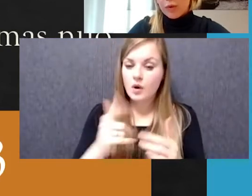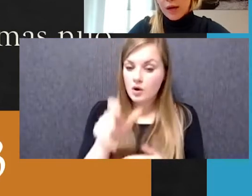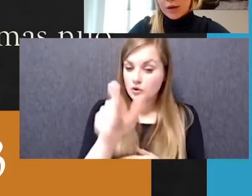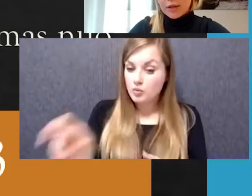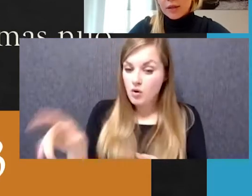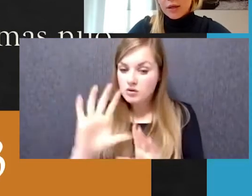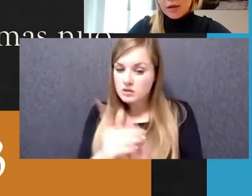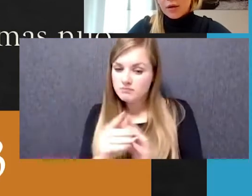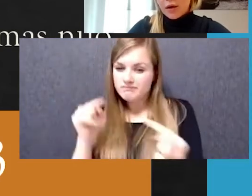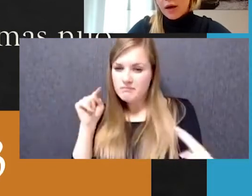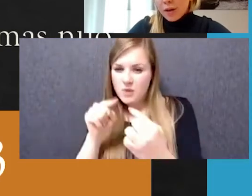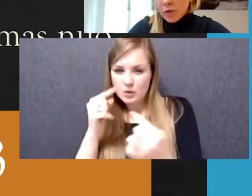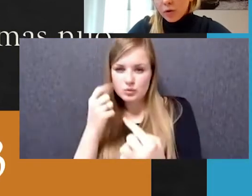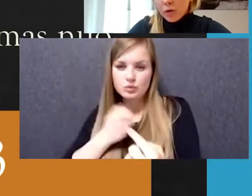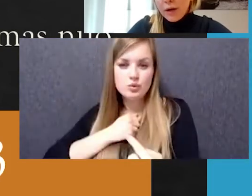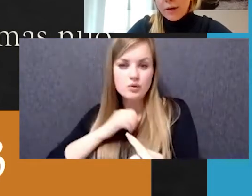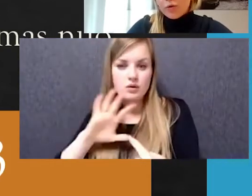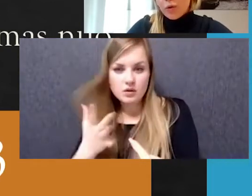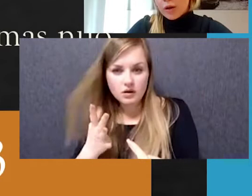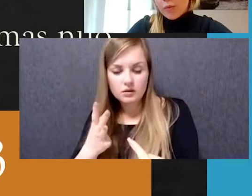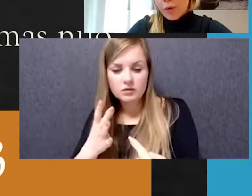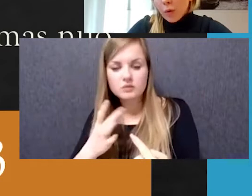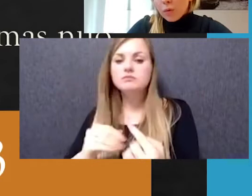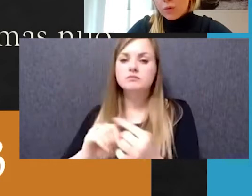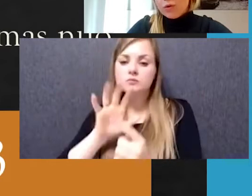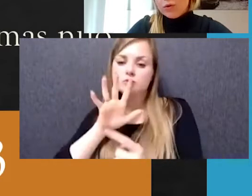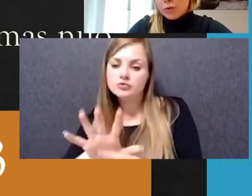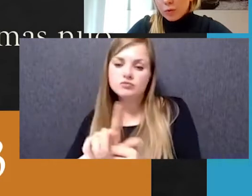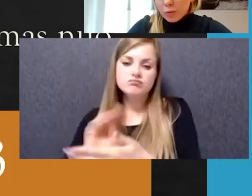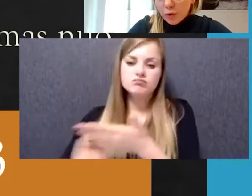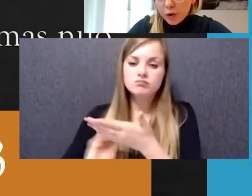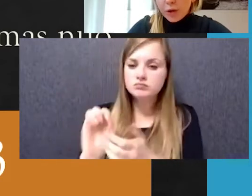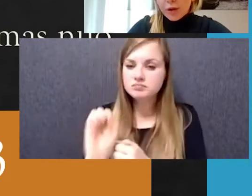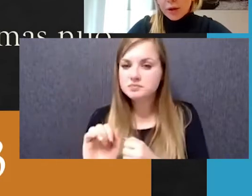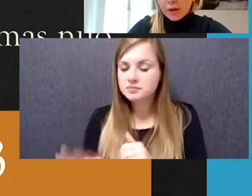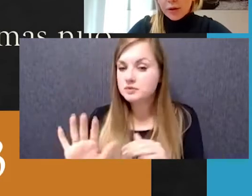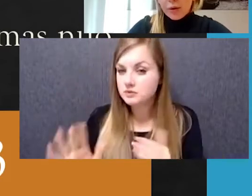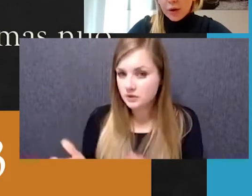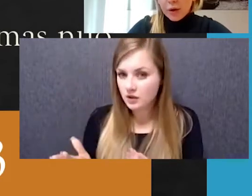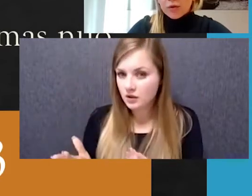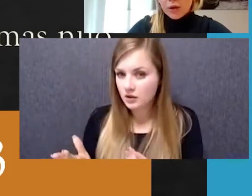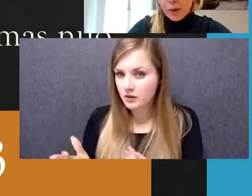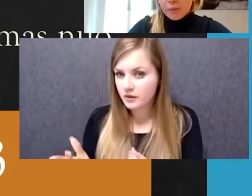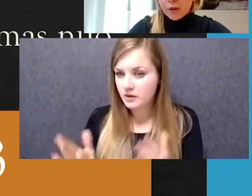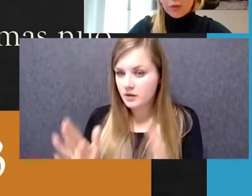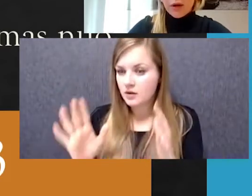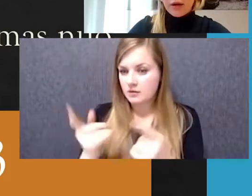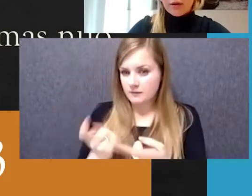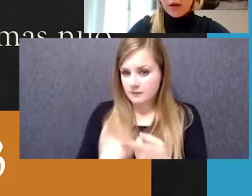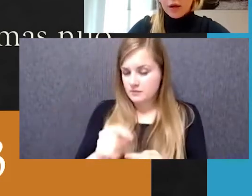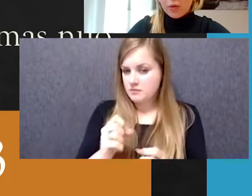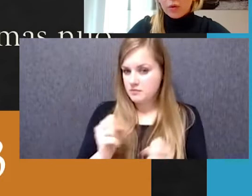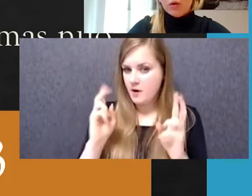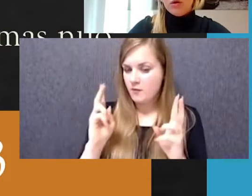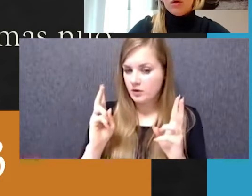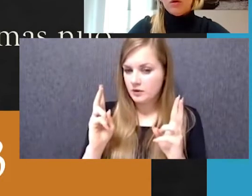the context in which it was expressed. This means that if the situation in that particular group is